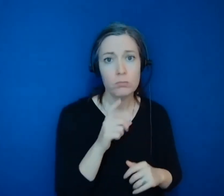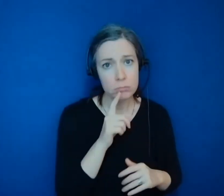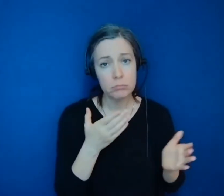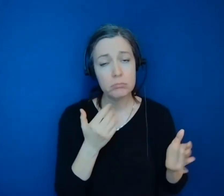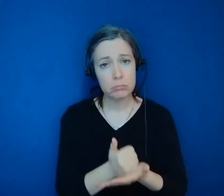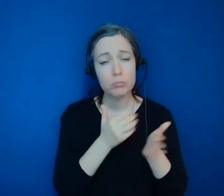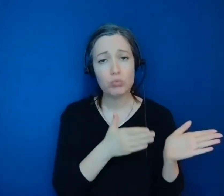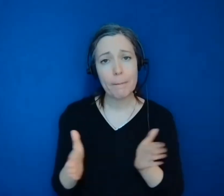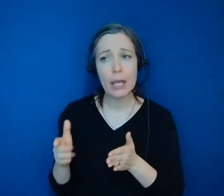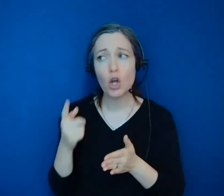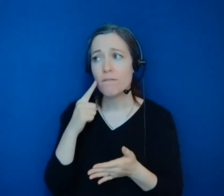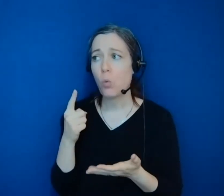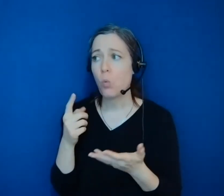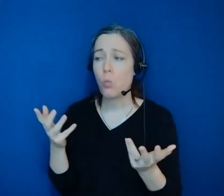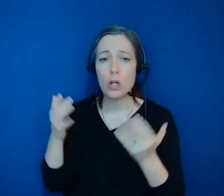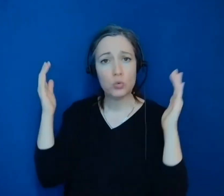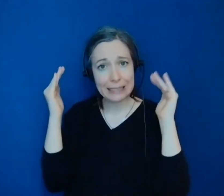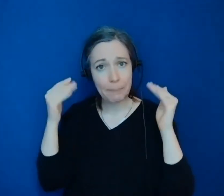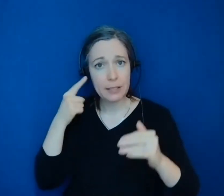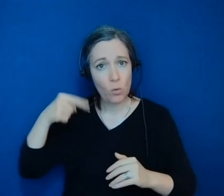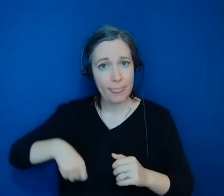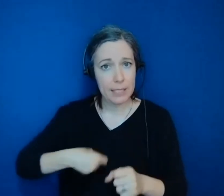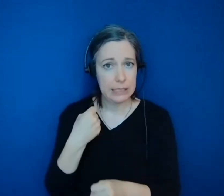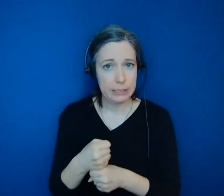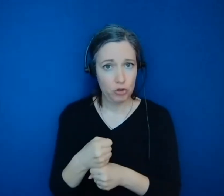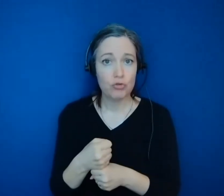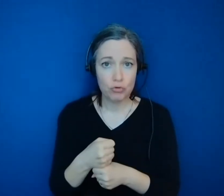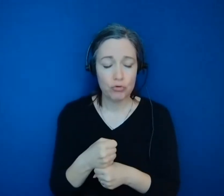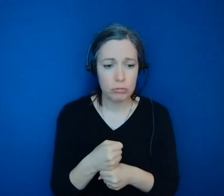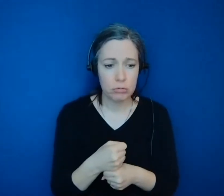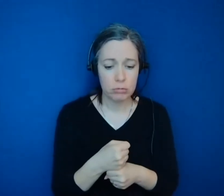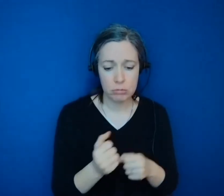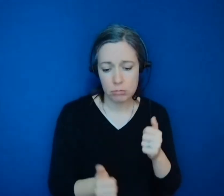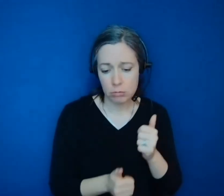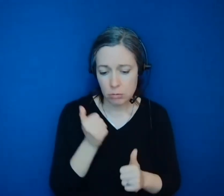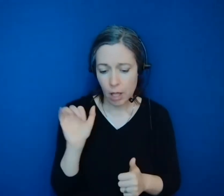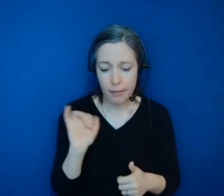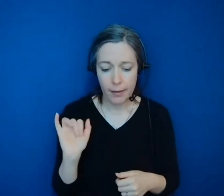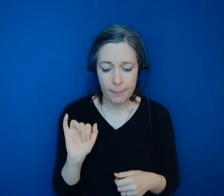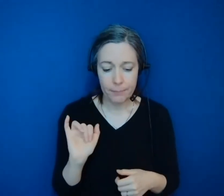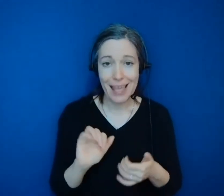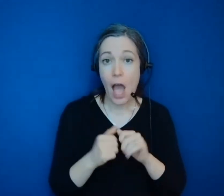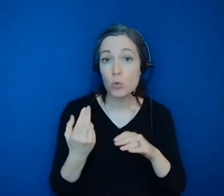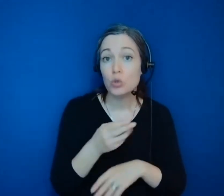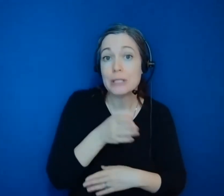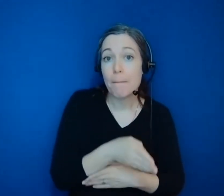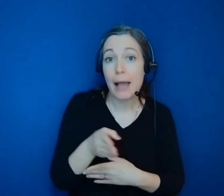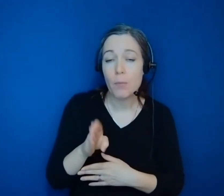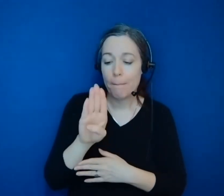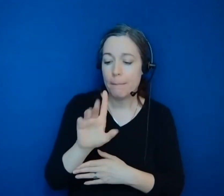just for like what to expect this year. Um, mainly like how to use the blackboard site.